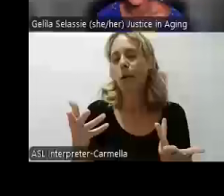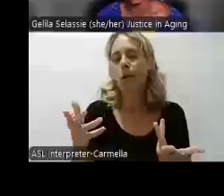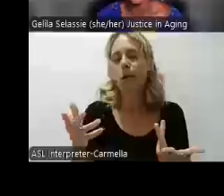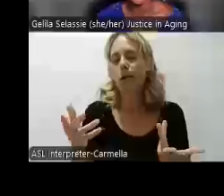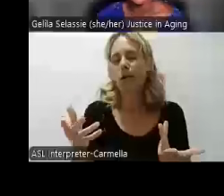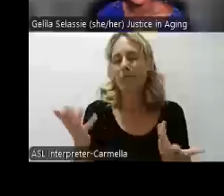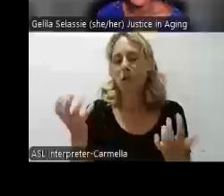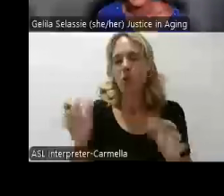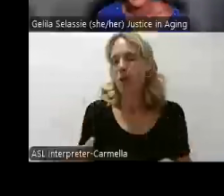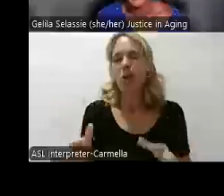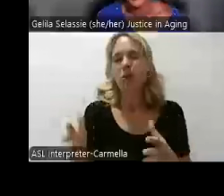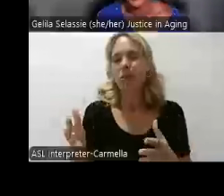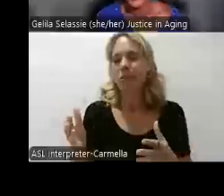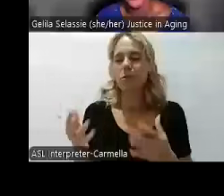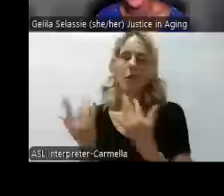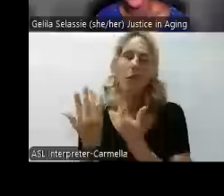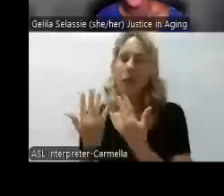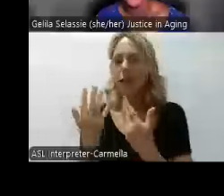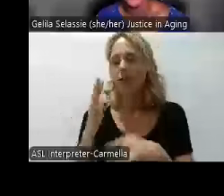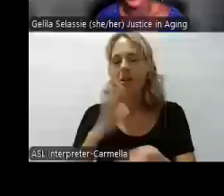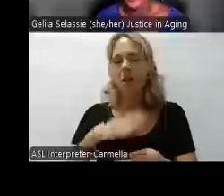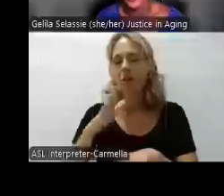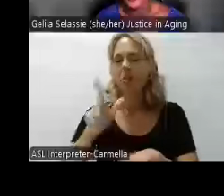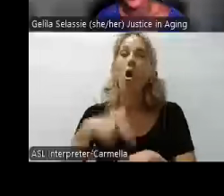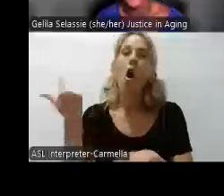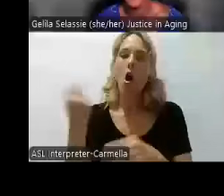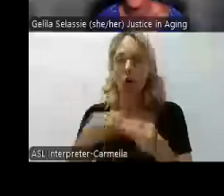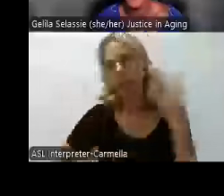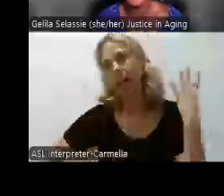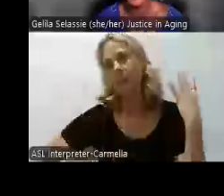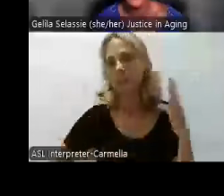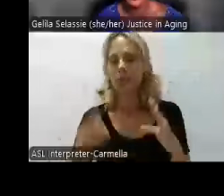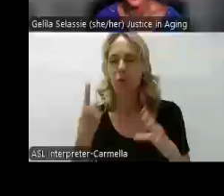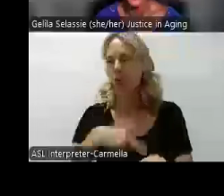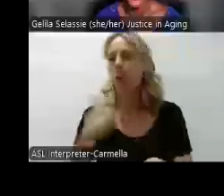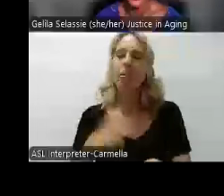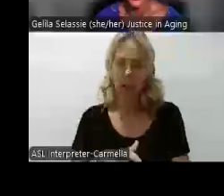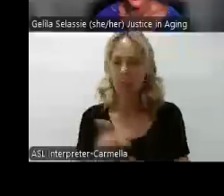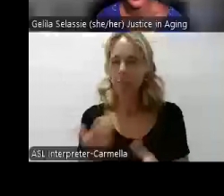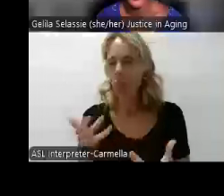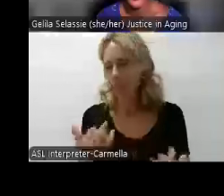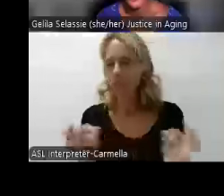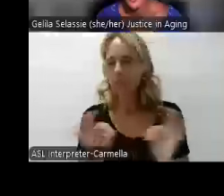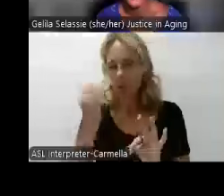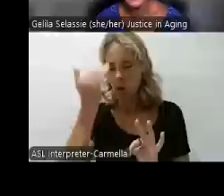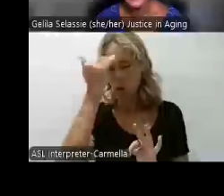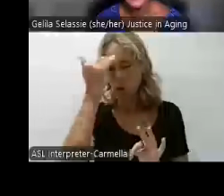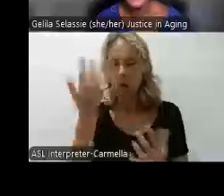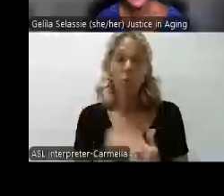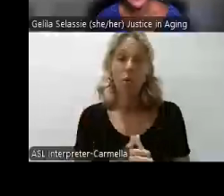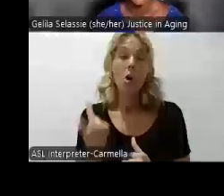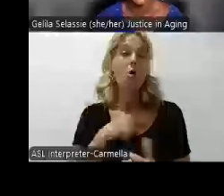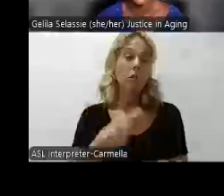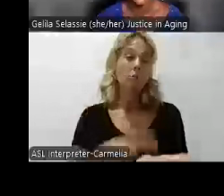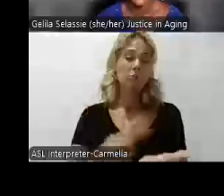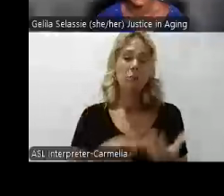idea of having to be put on such a long list for so long. So that's something that's also really important to note. We discuss